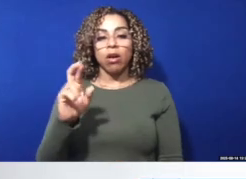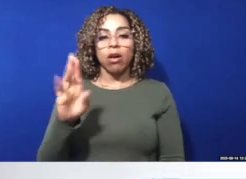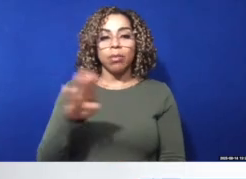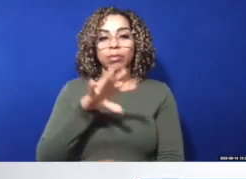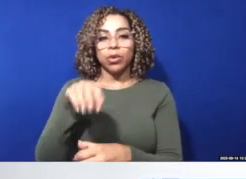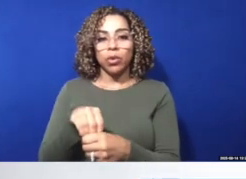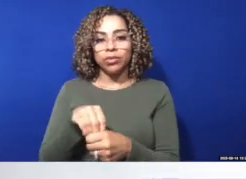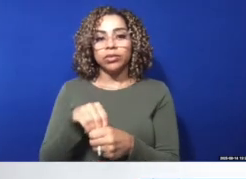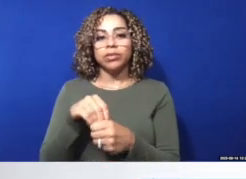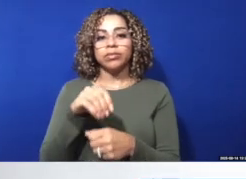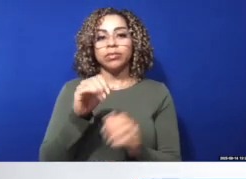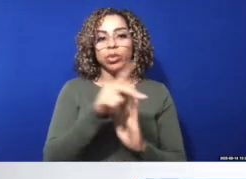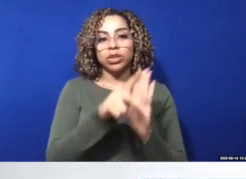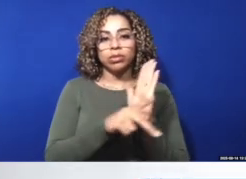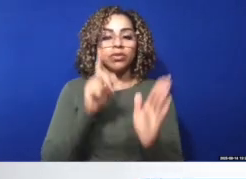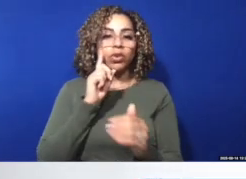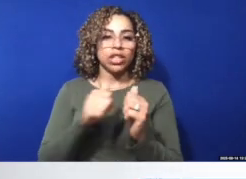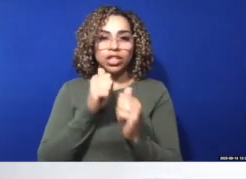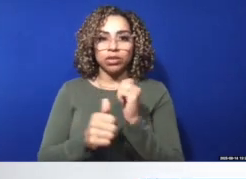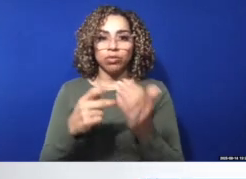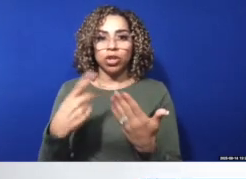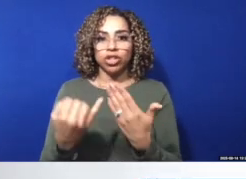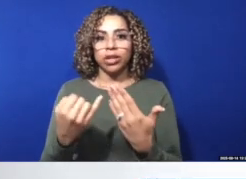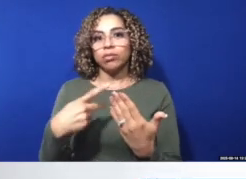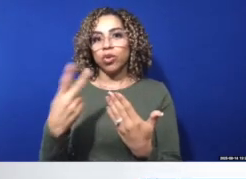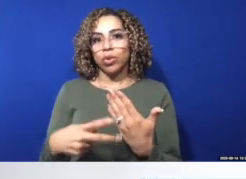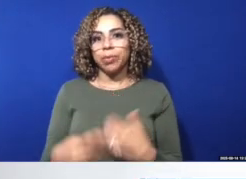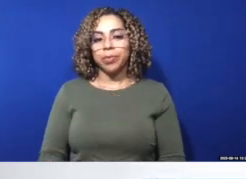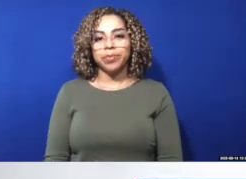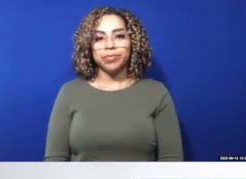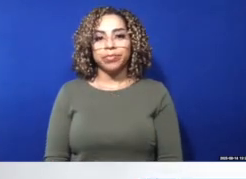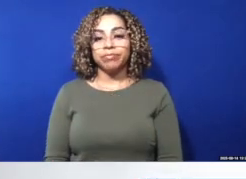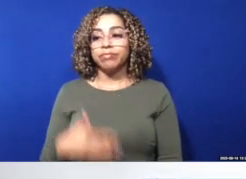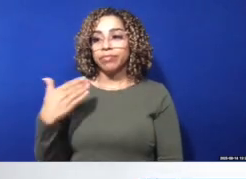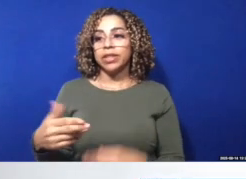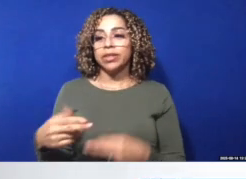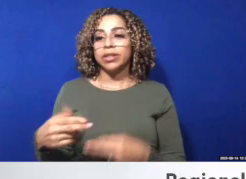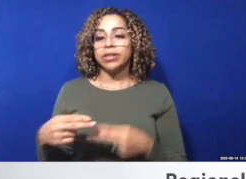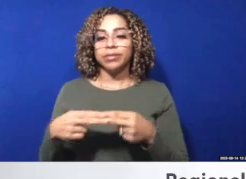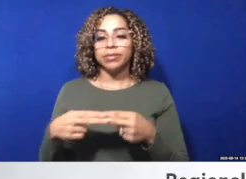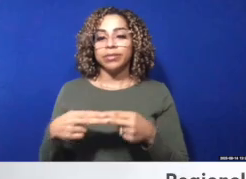the fabric and design of every project and program. Next slide, please.